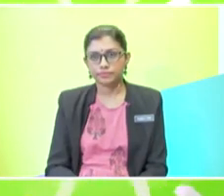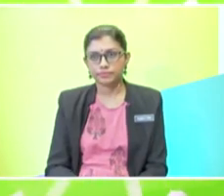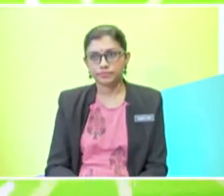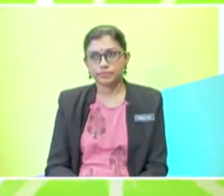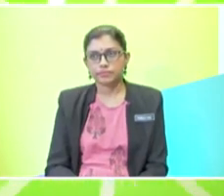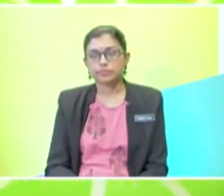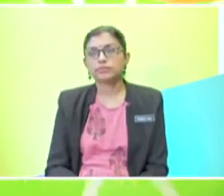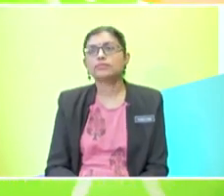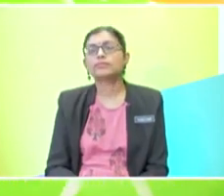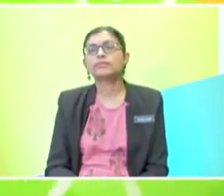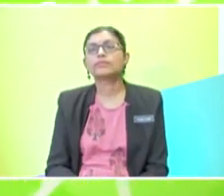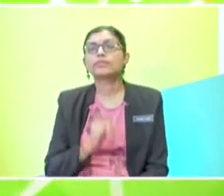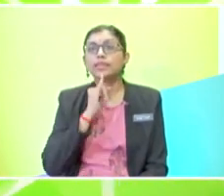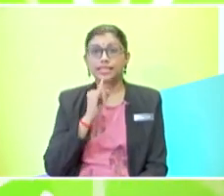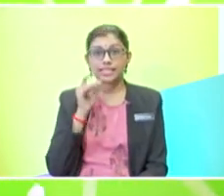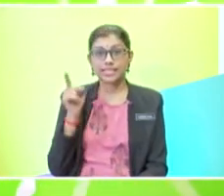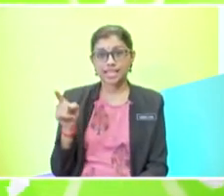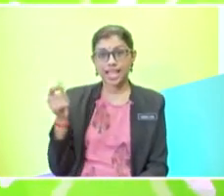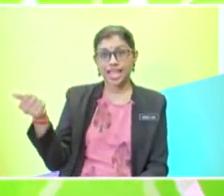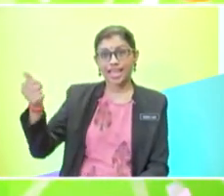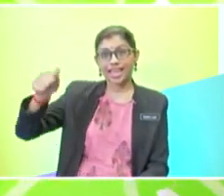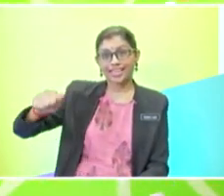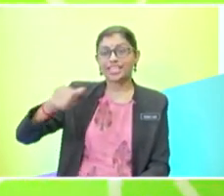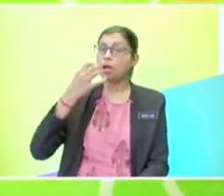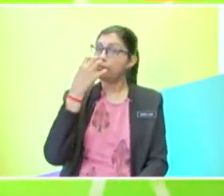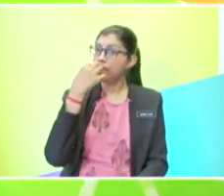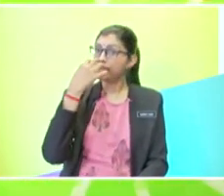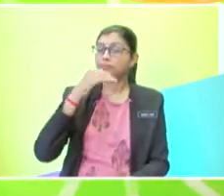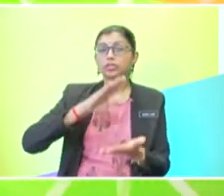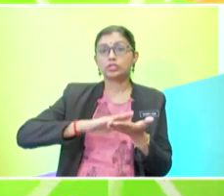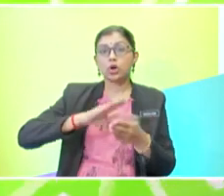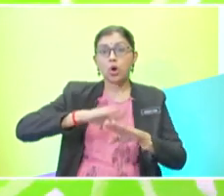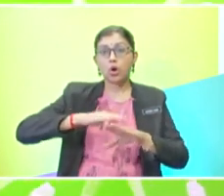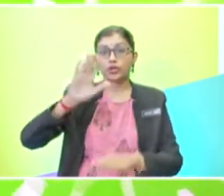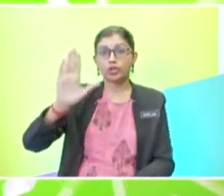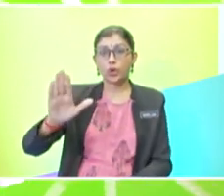Ryan, is there any pineapple on your pizza?